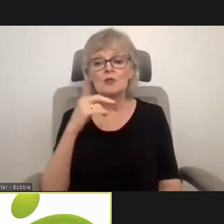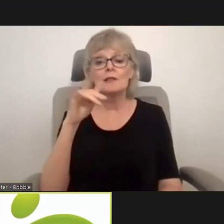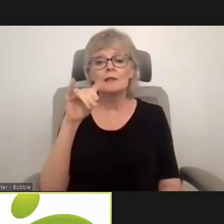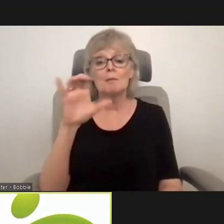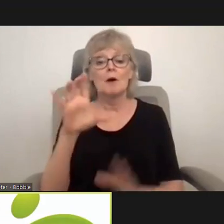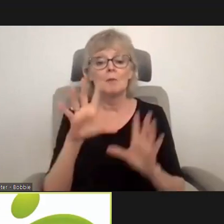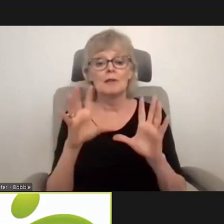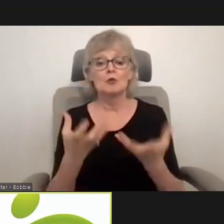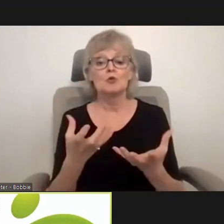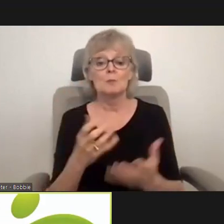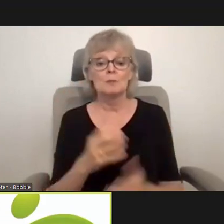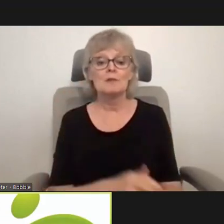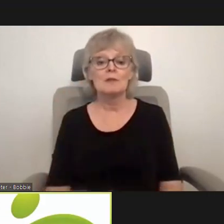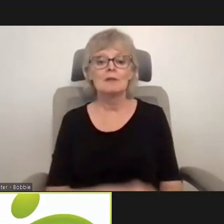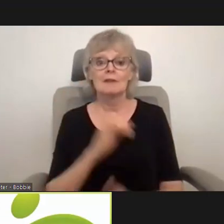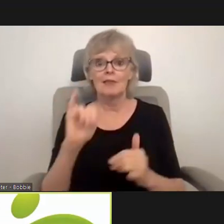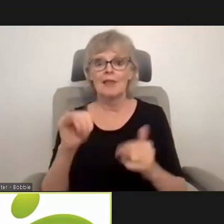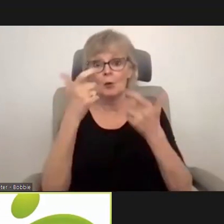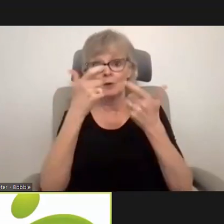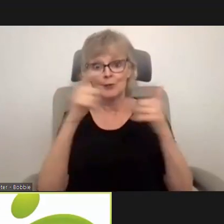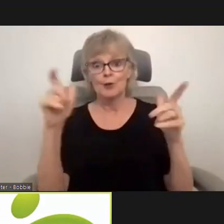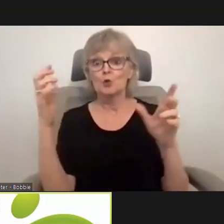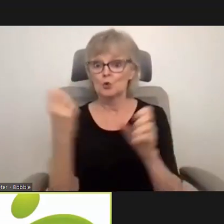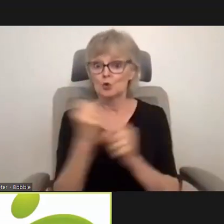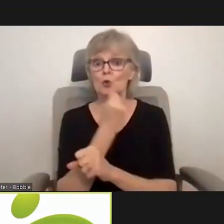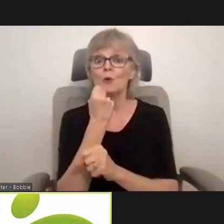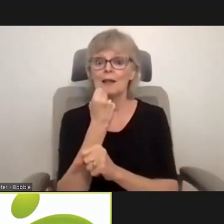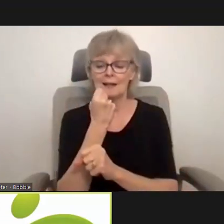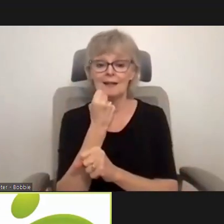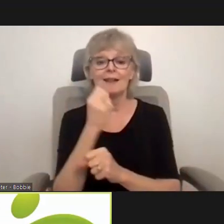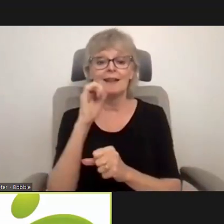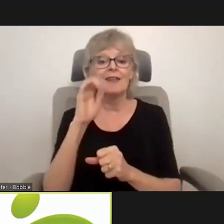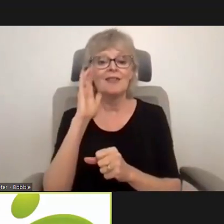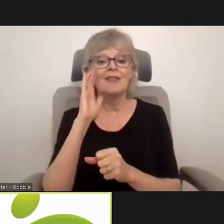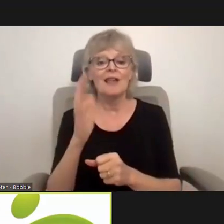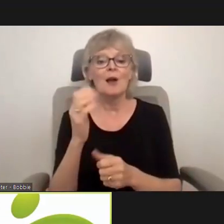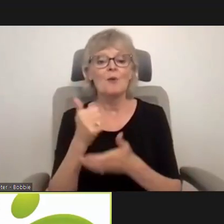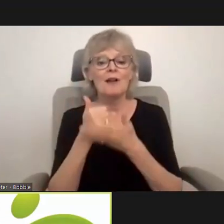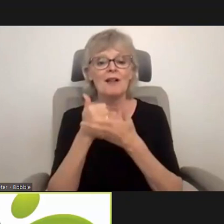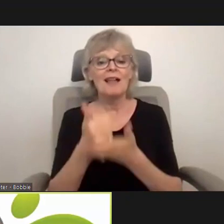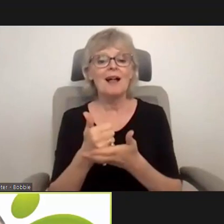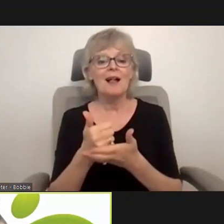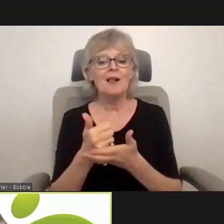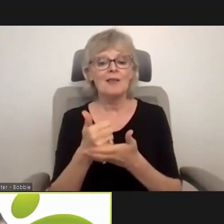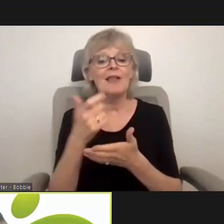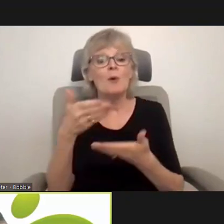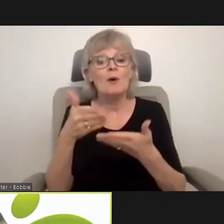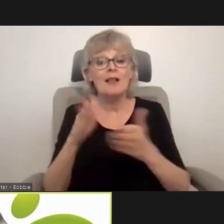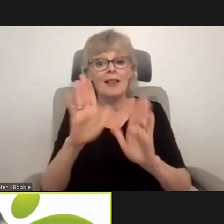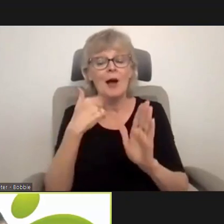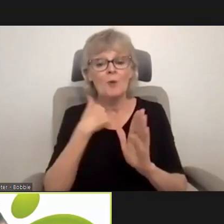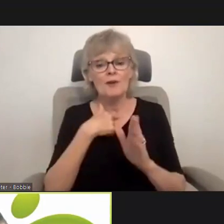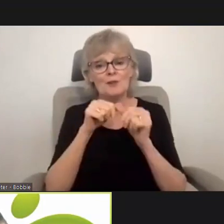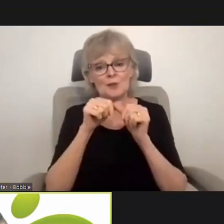was a big, big win and will help us to continue the good work that we started during COVID.